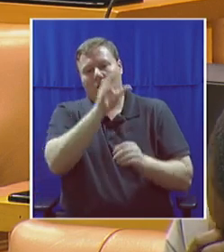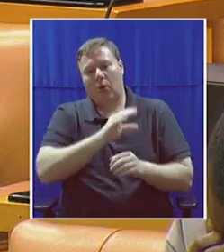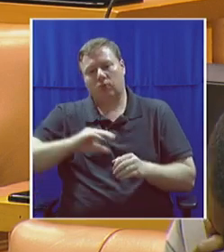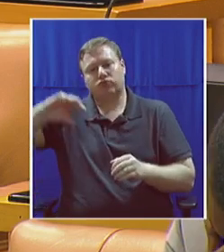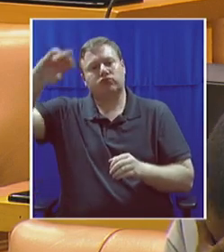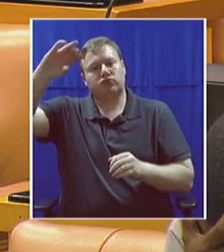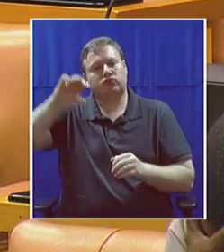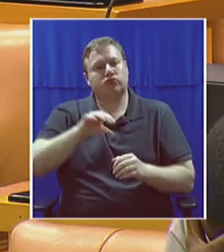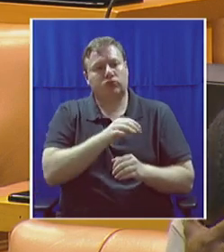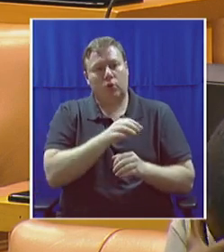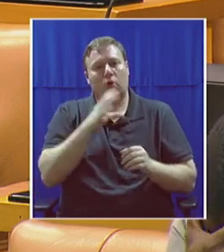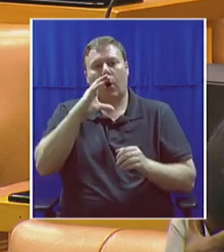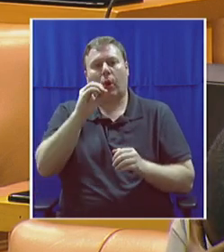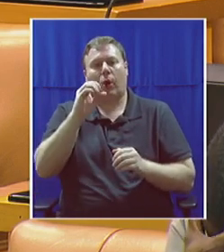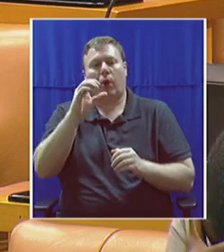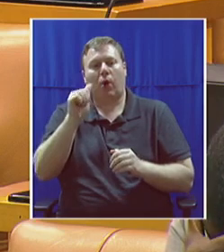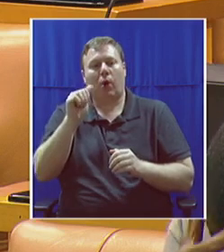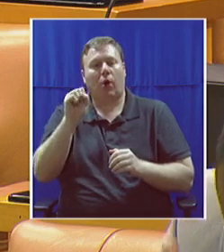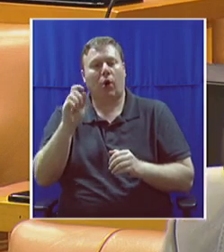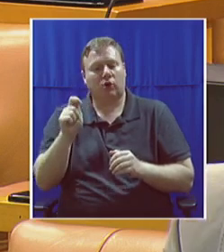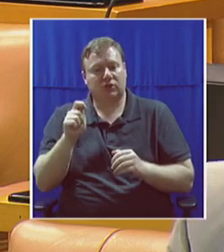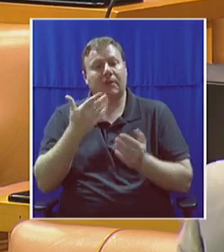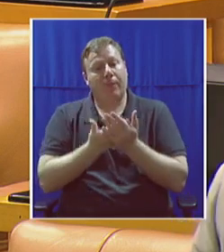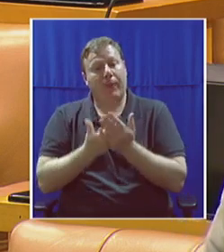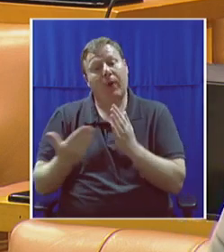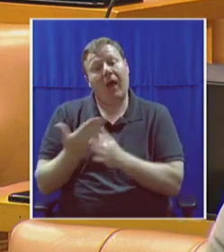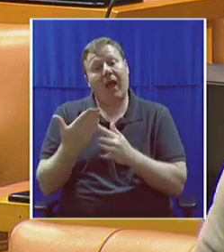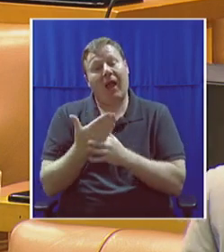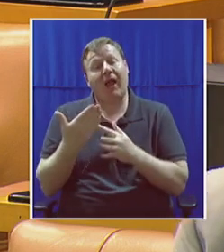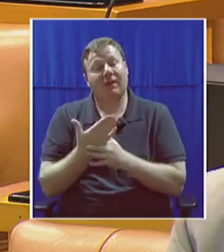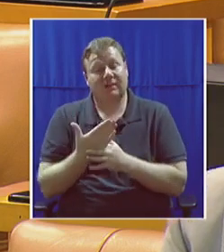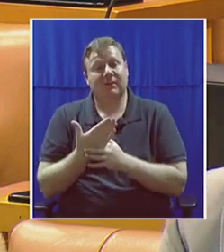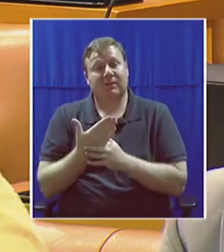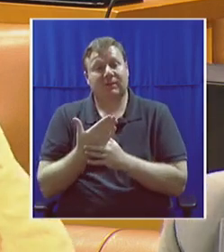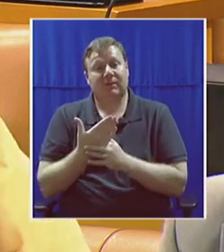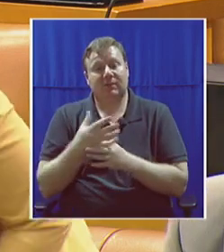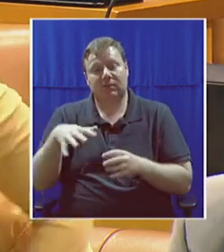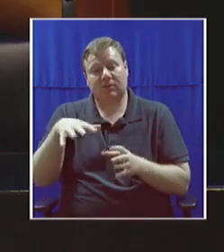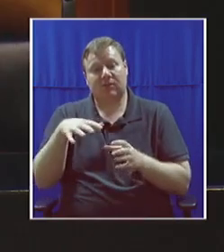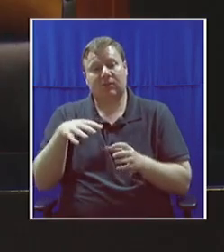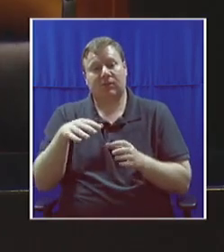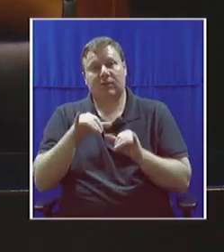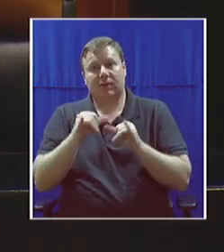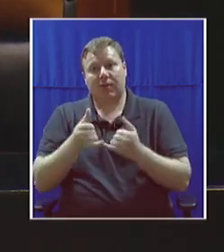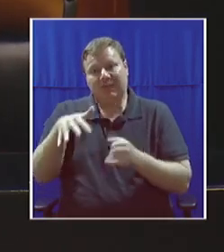have access to the sector so that they able to sustain their livelihoods thank you